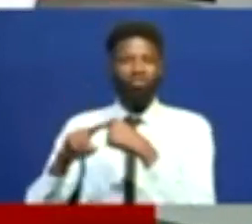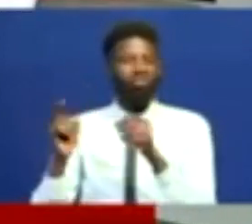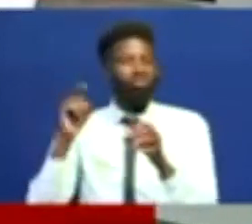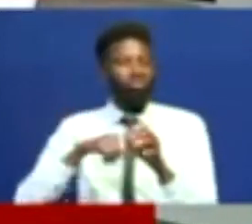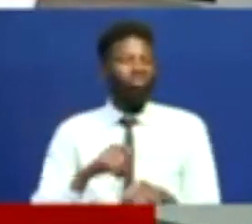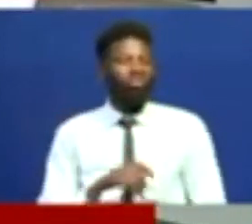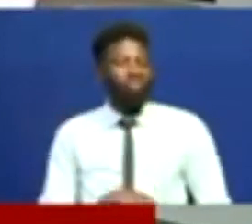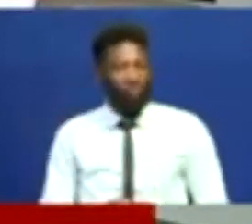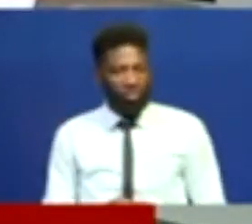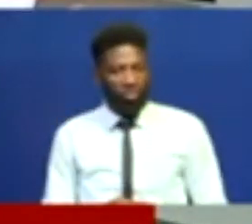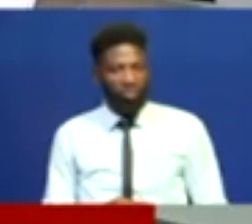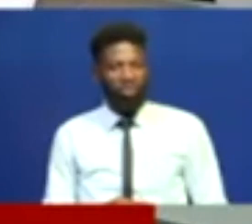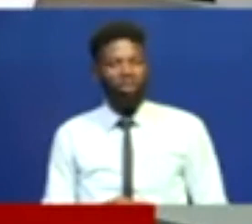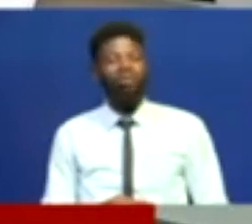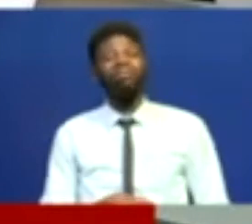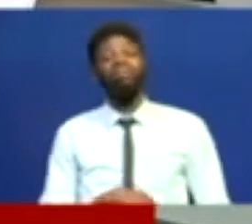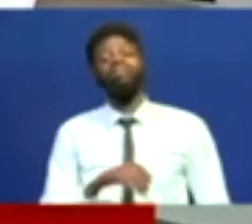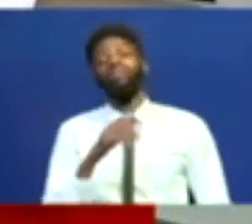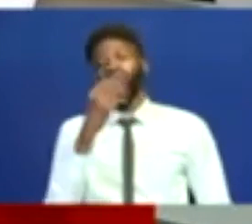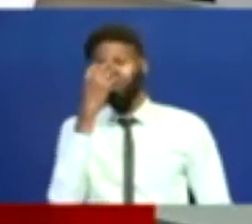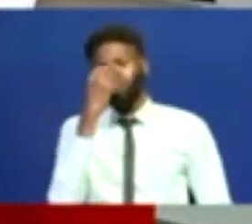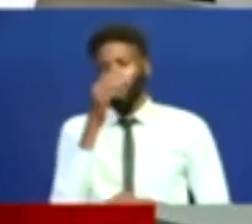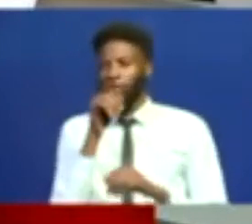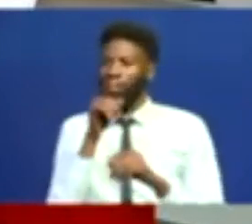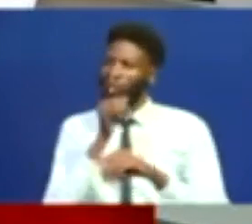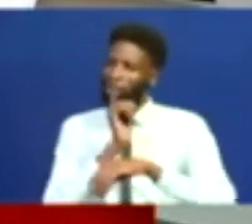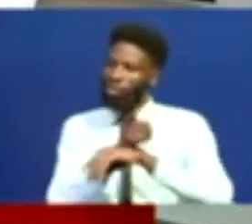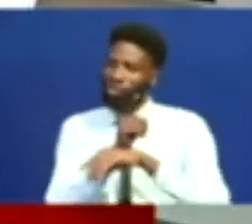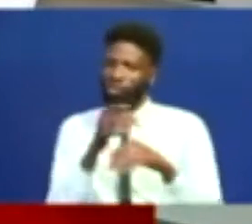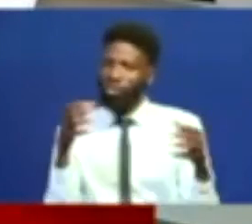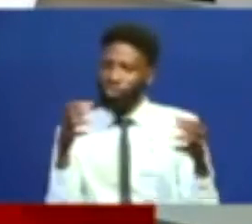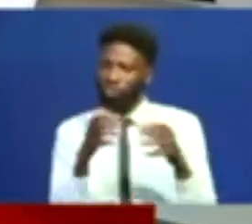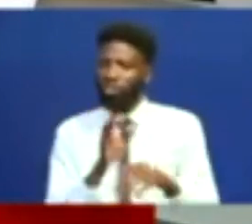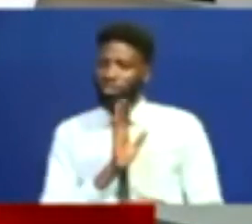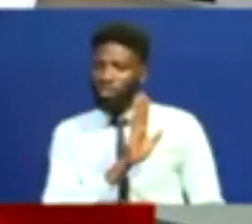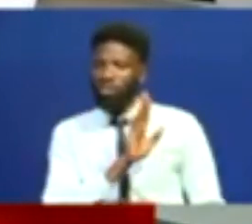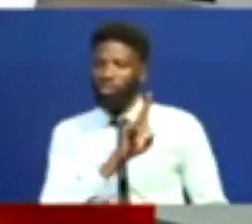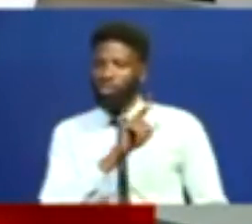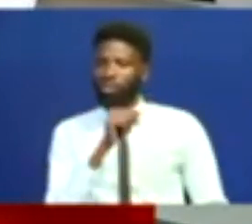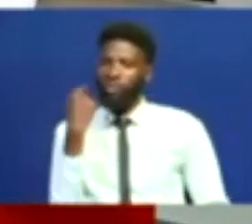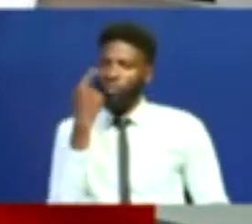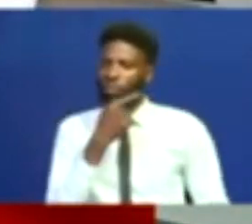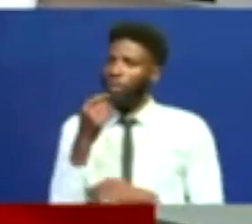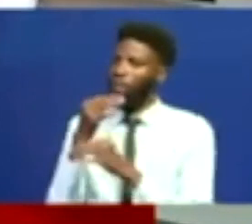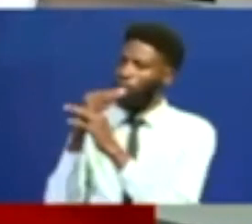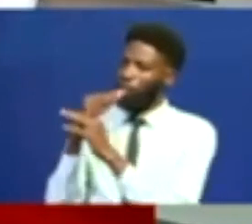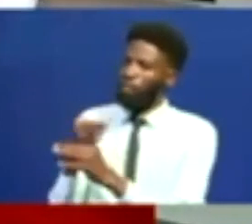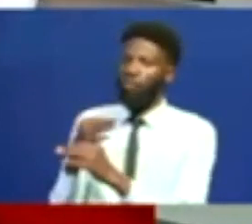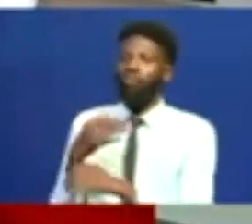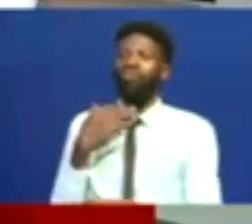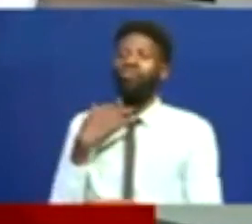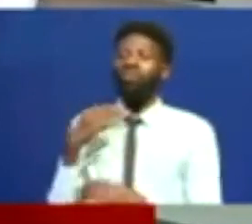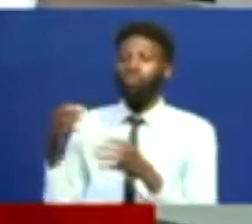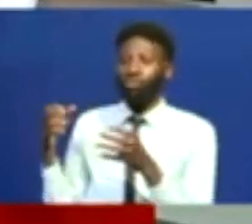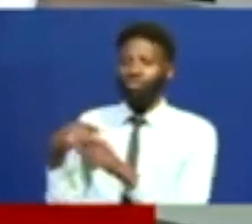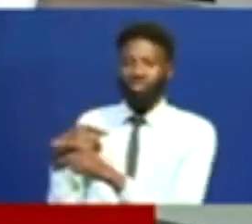of the party's leadership pushing for affiliate parties to dissolve and join UDA, urging for diplomacy